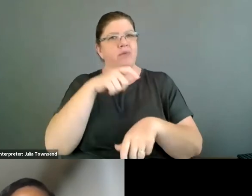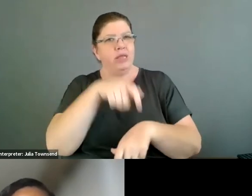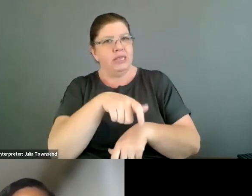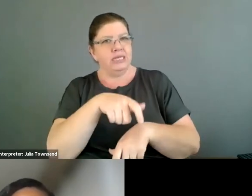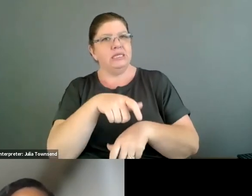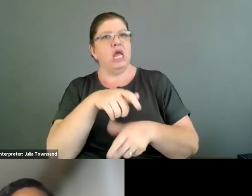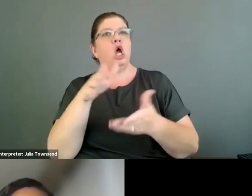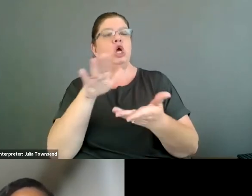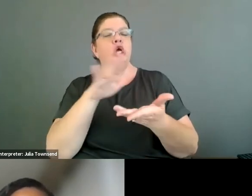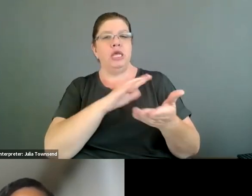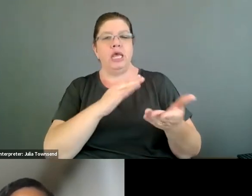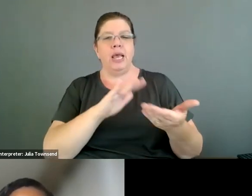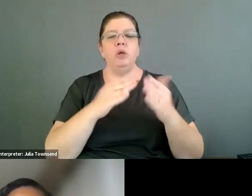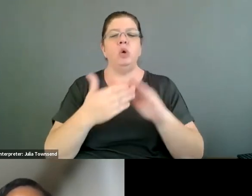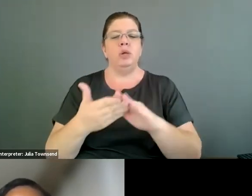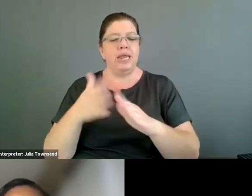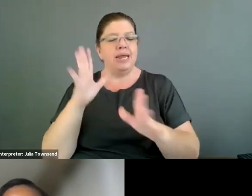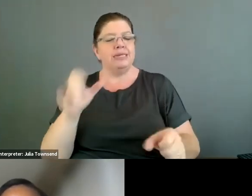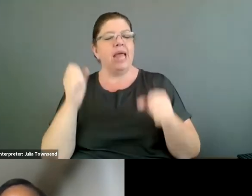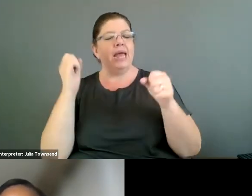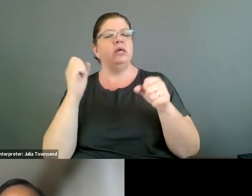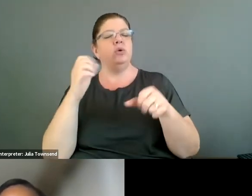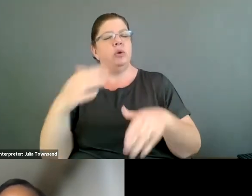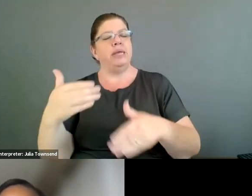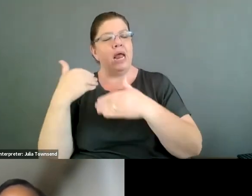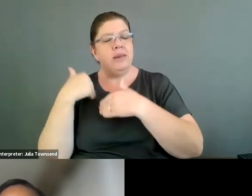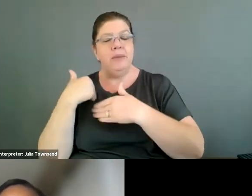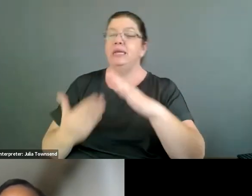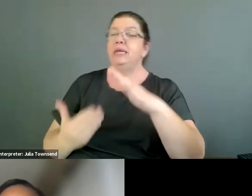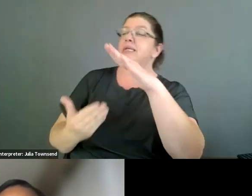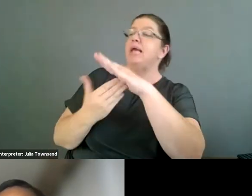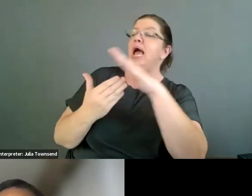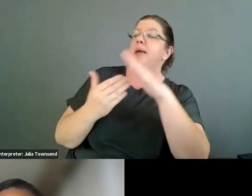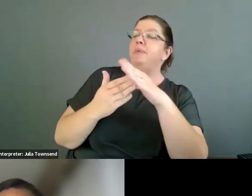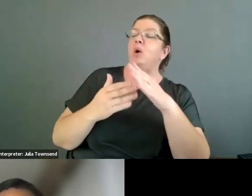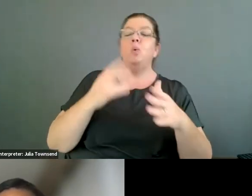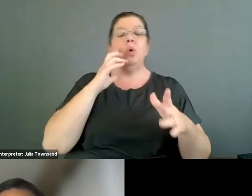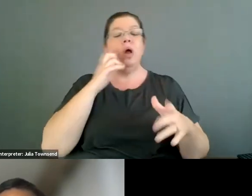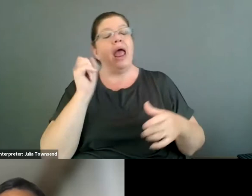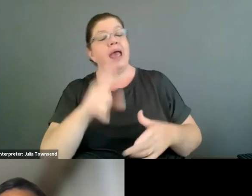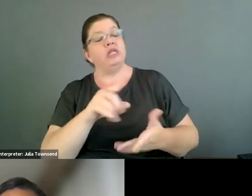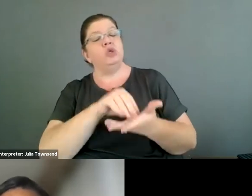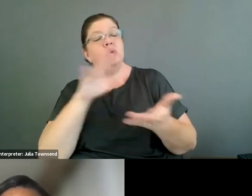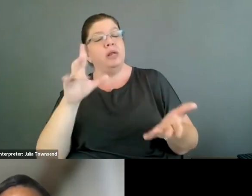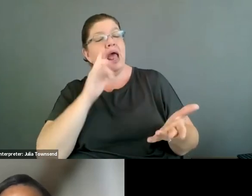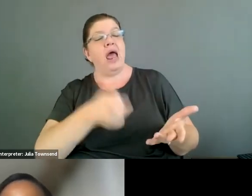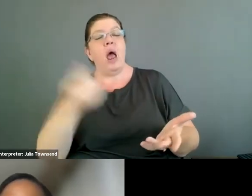this board to accountability. We're asking parents to schools. Thank you.